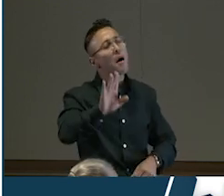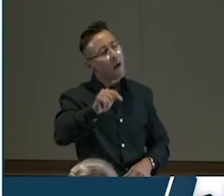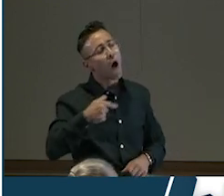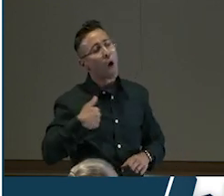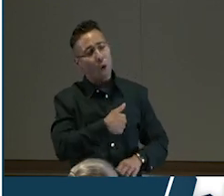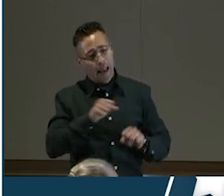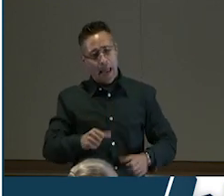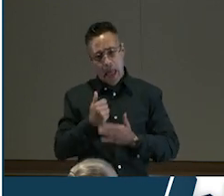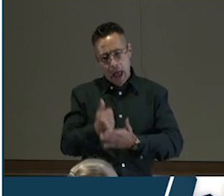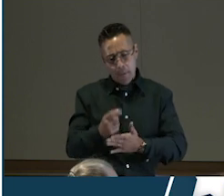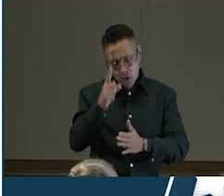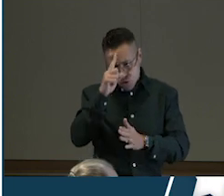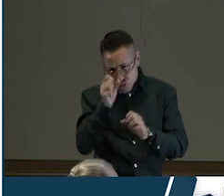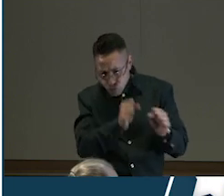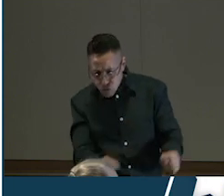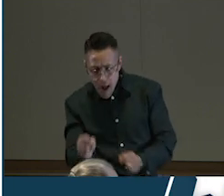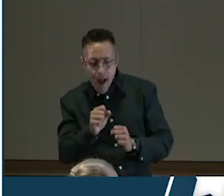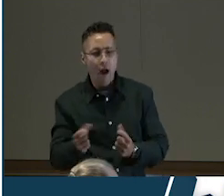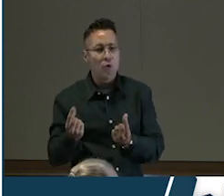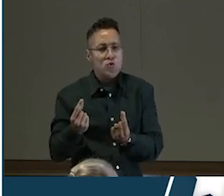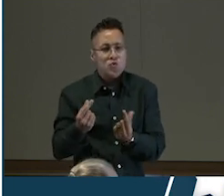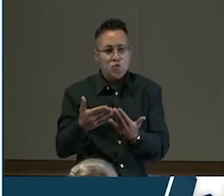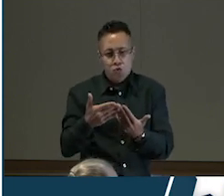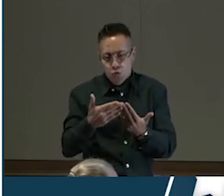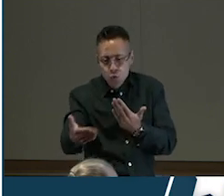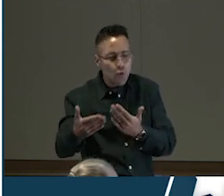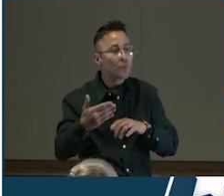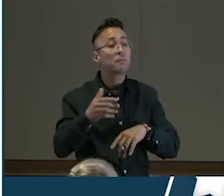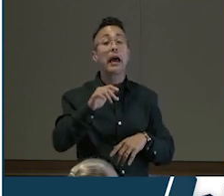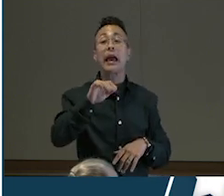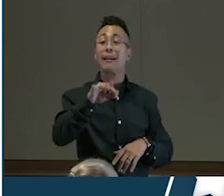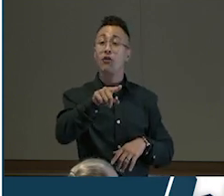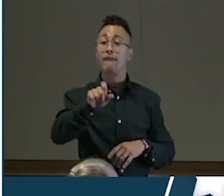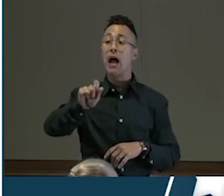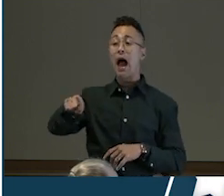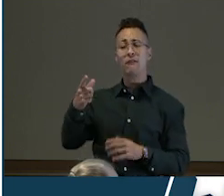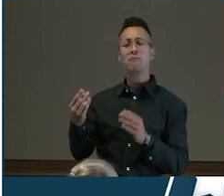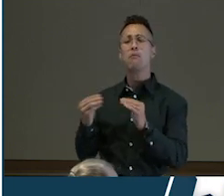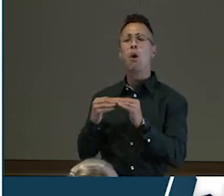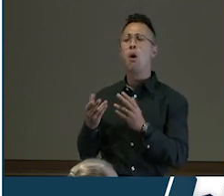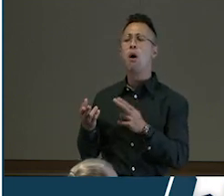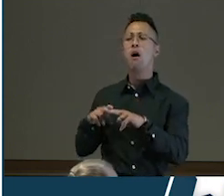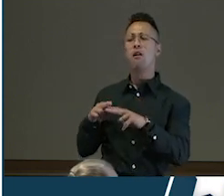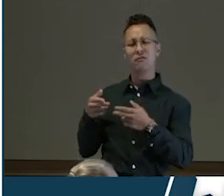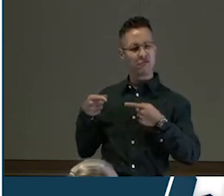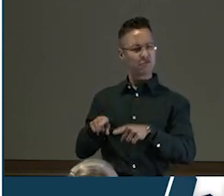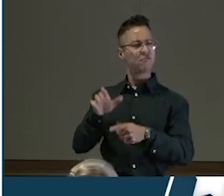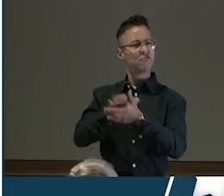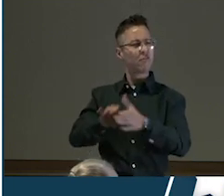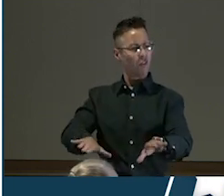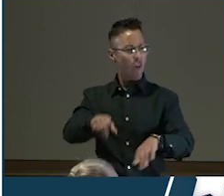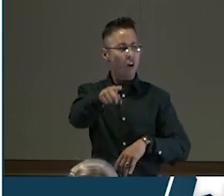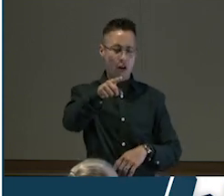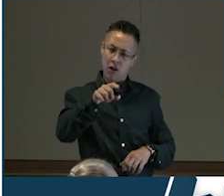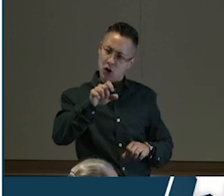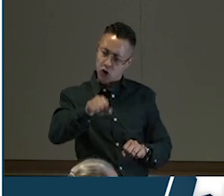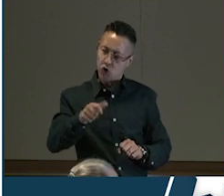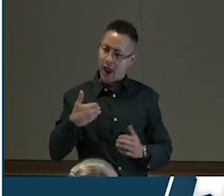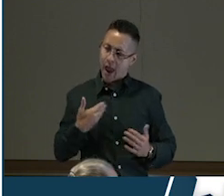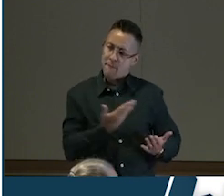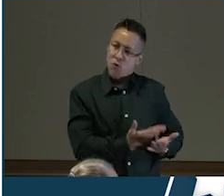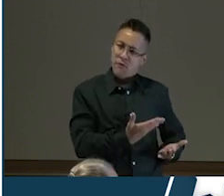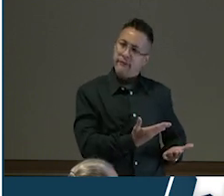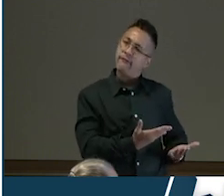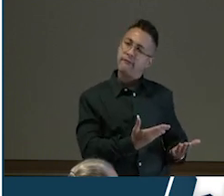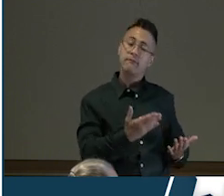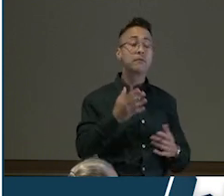to strategize around it. That way, if you needed to ask for a little extra in the divorce for what you know, you can give justification,